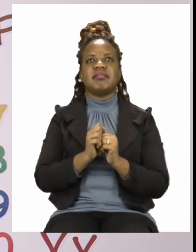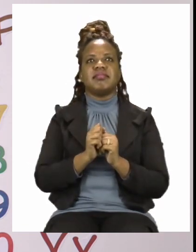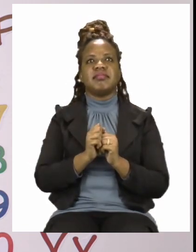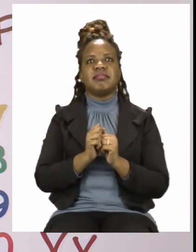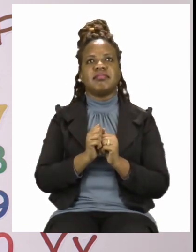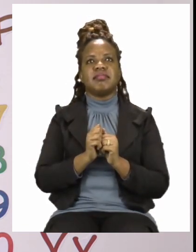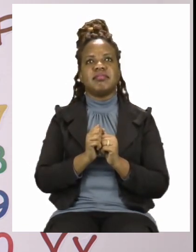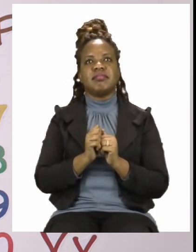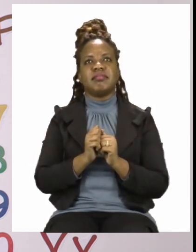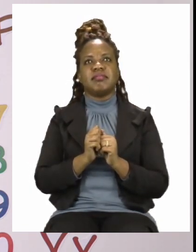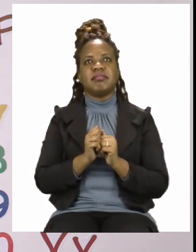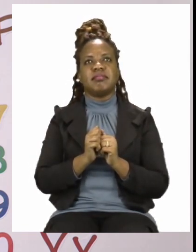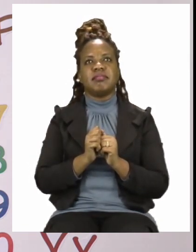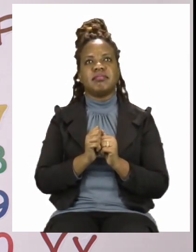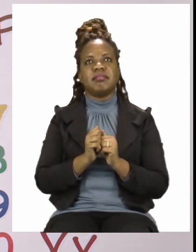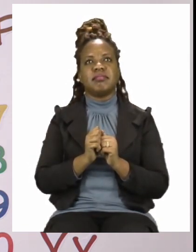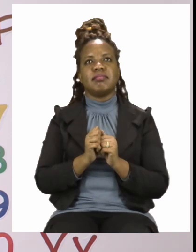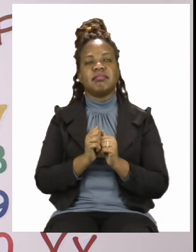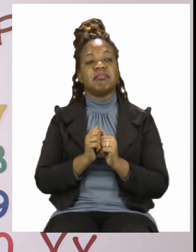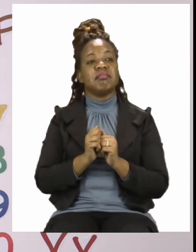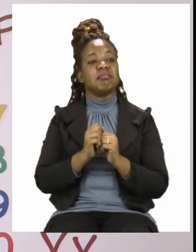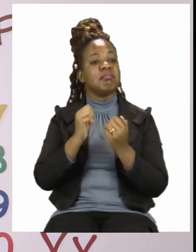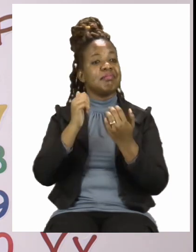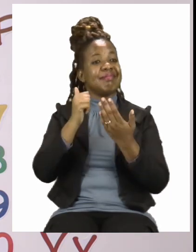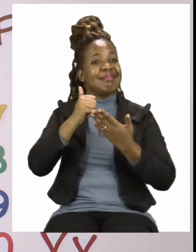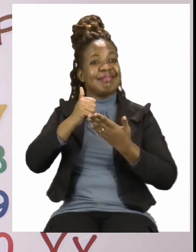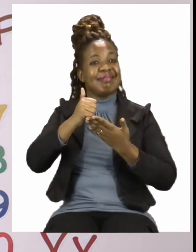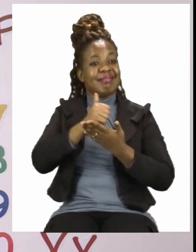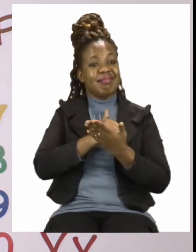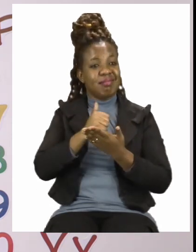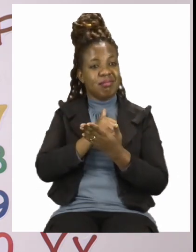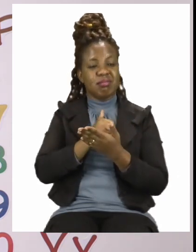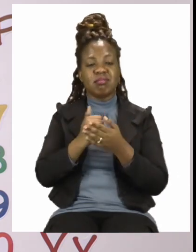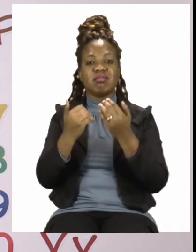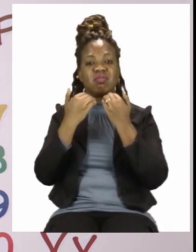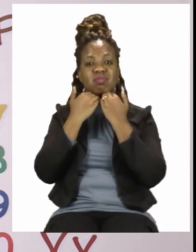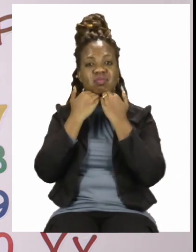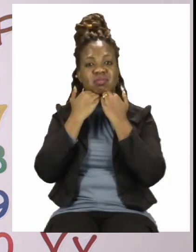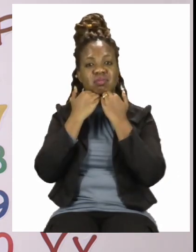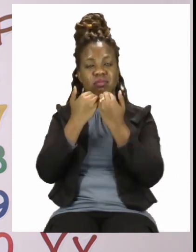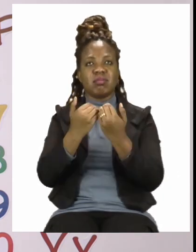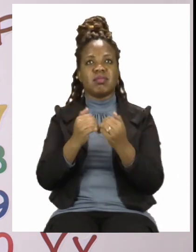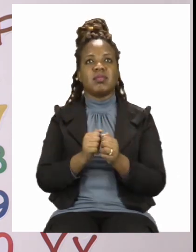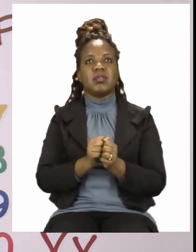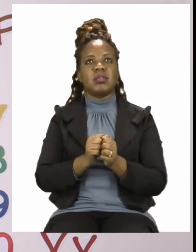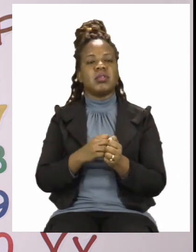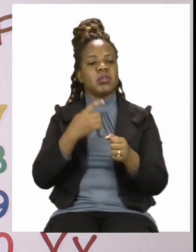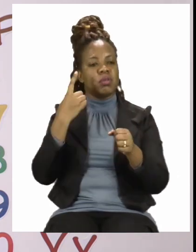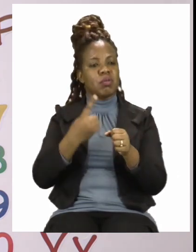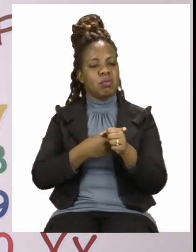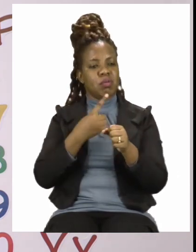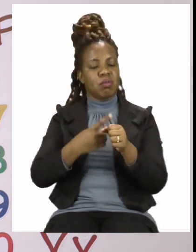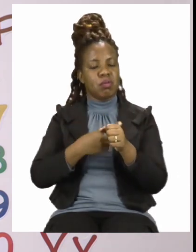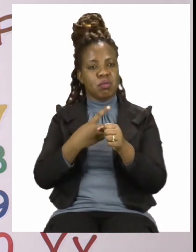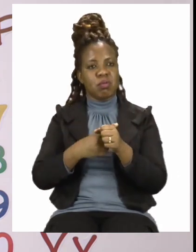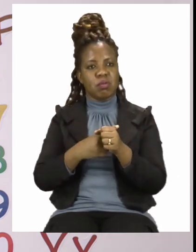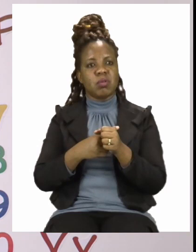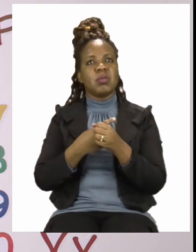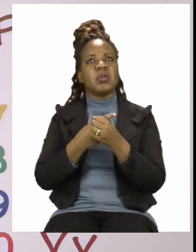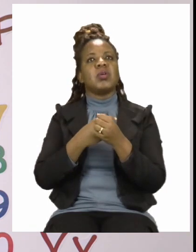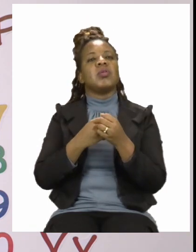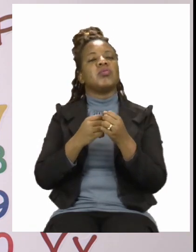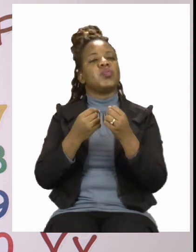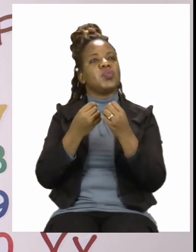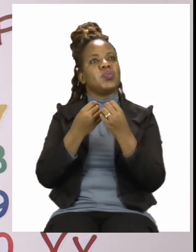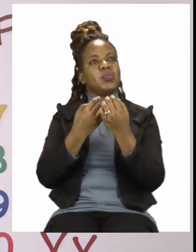Remember, staying clean is very important for our bodies, so make sure that you always wash your hands and maintain